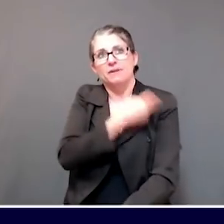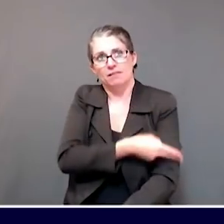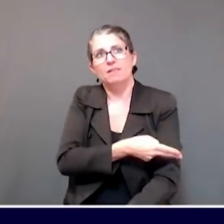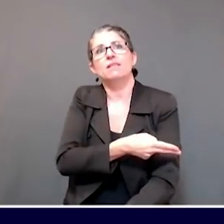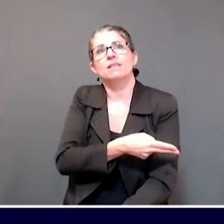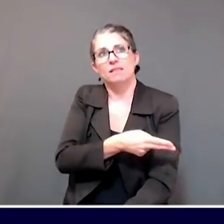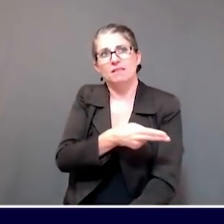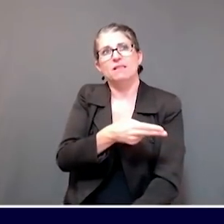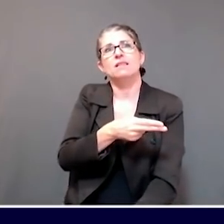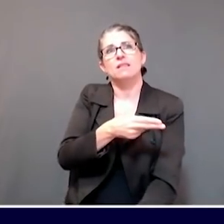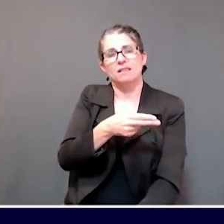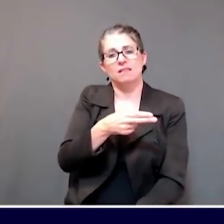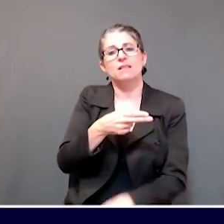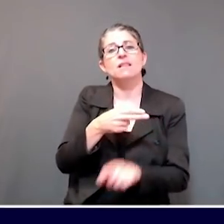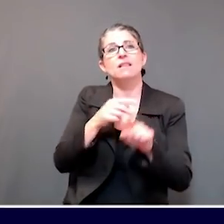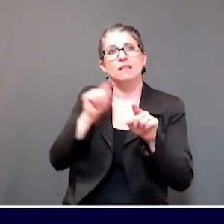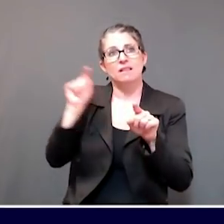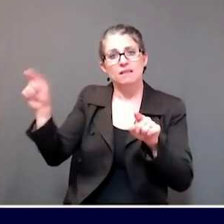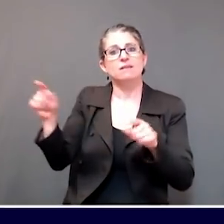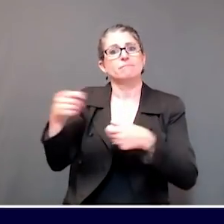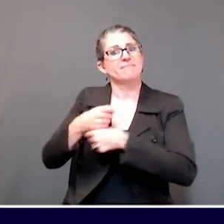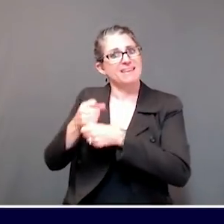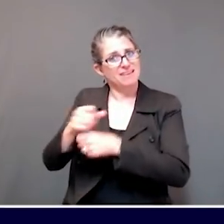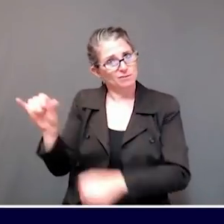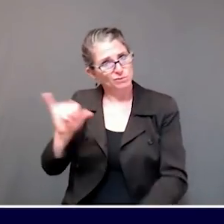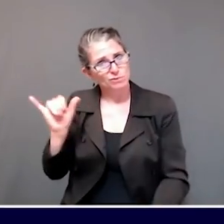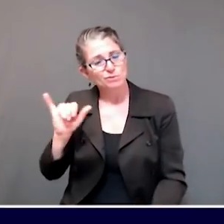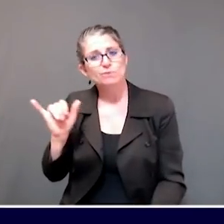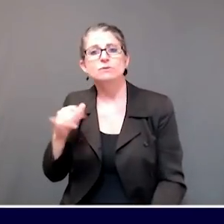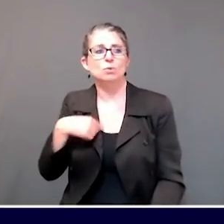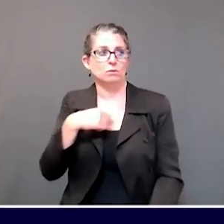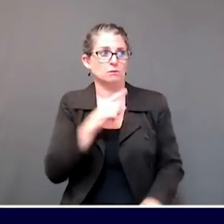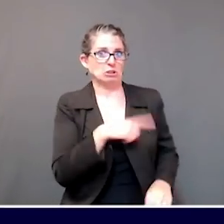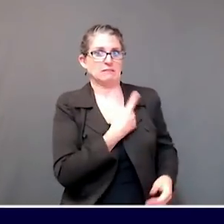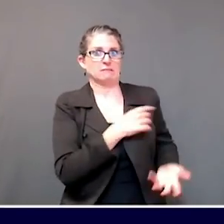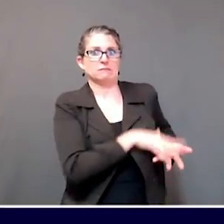you all. Thanks, Bob. I'm going to turn to Emily Tadlock next.